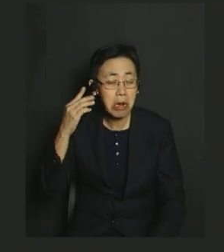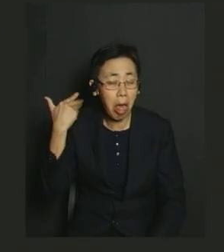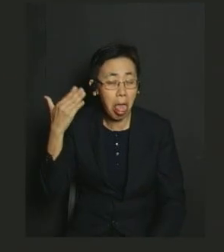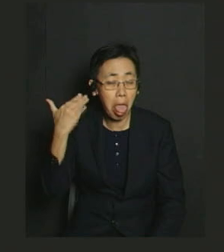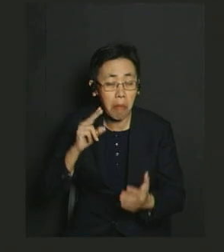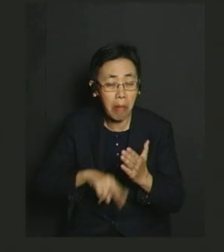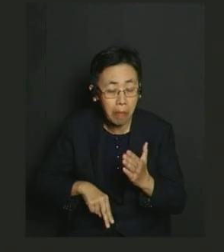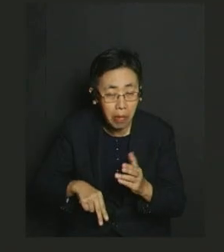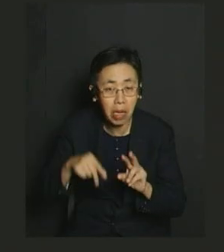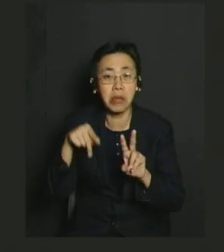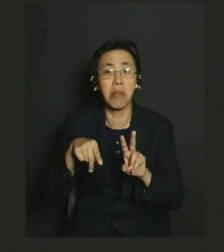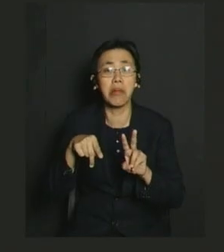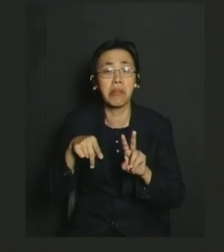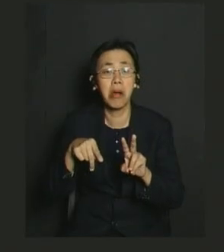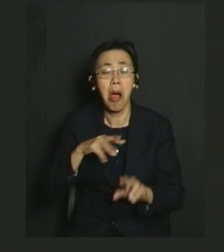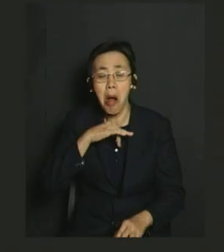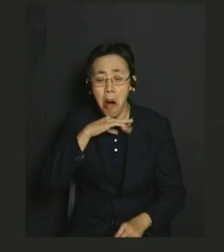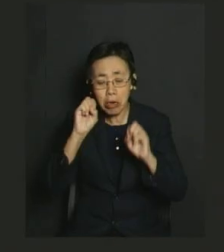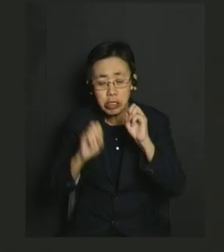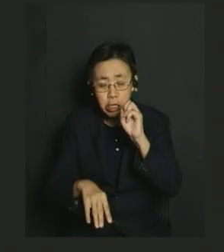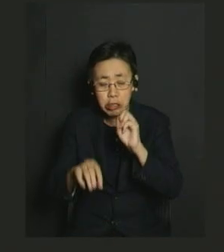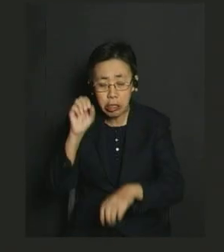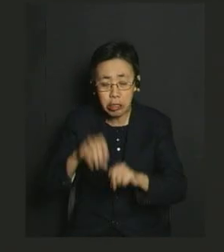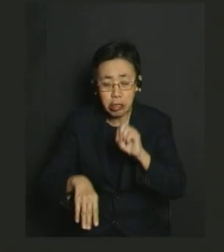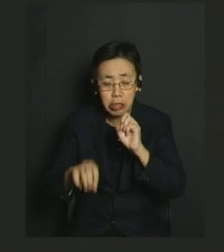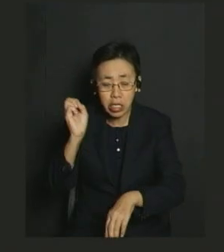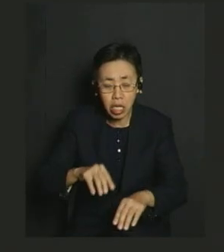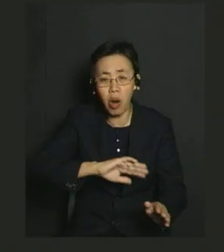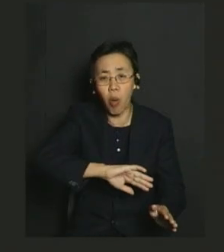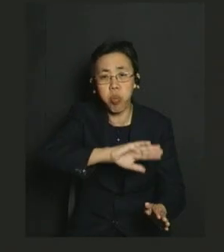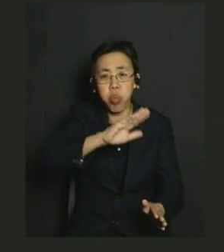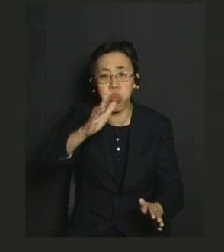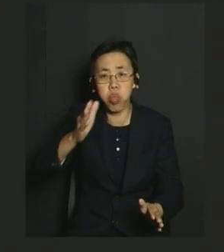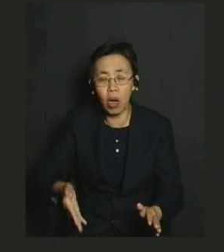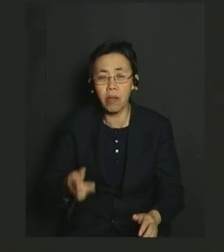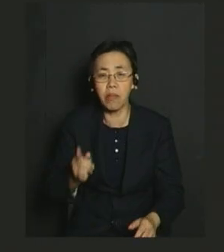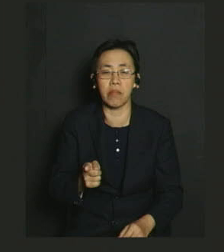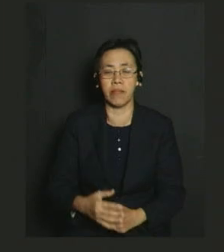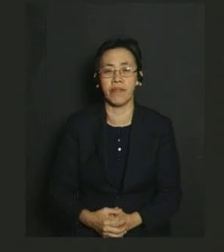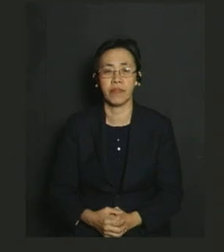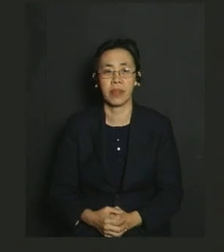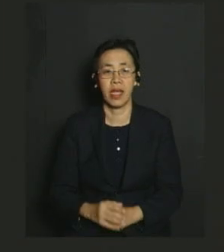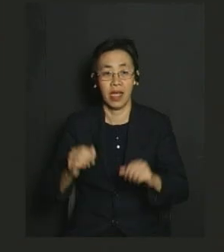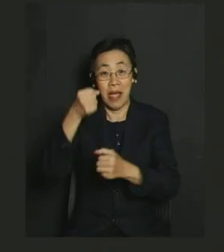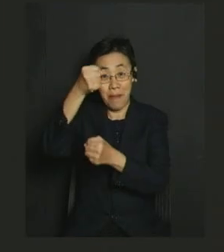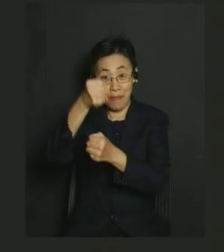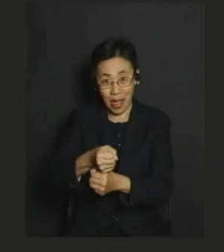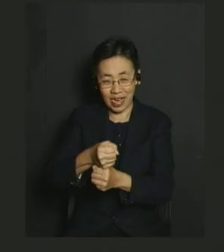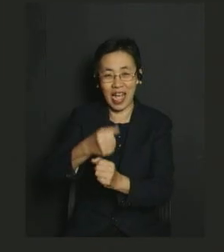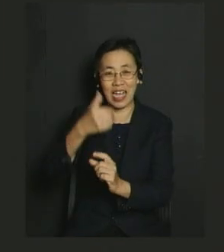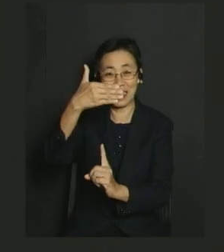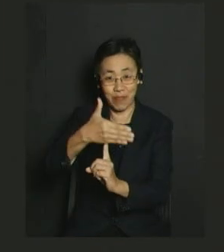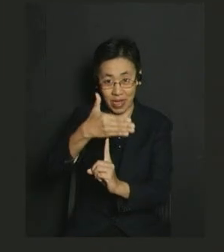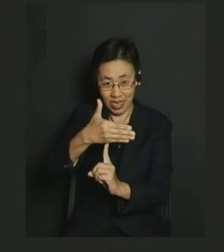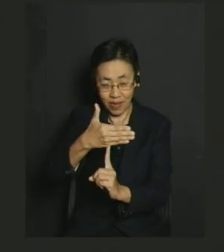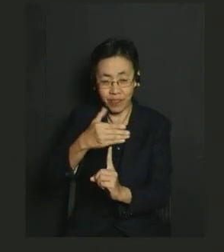yeah, because you can see that the sign put inside the land, right? But it is in front of the land. So they see